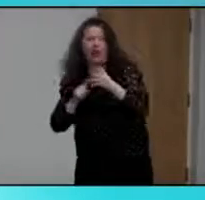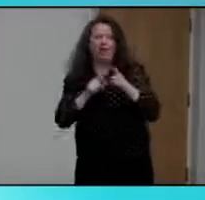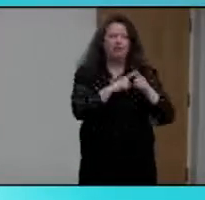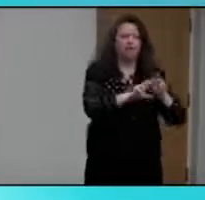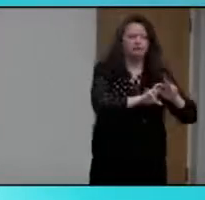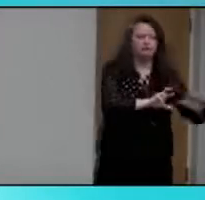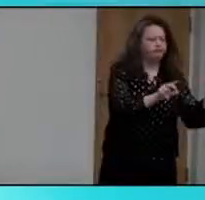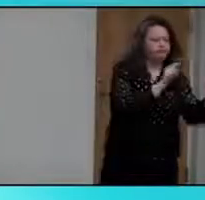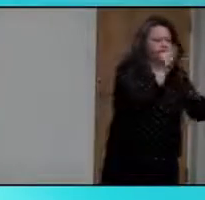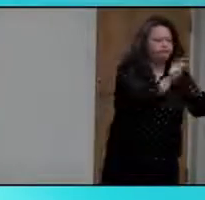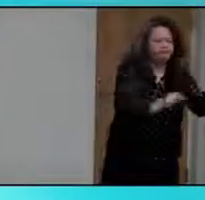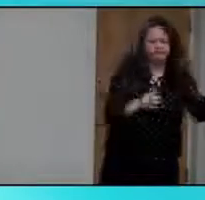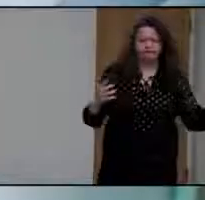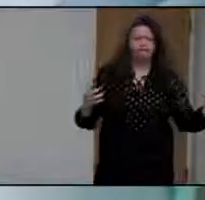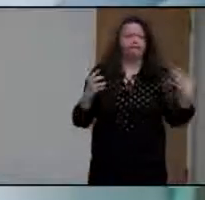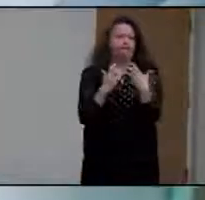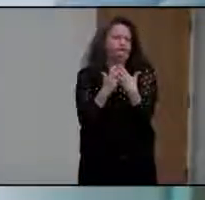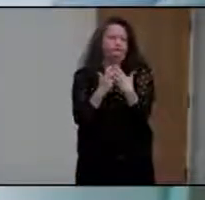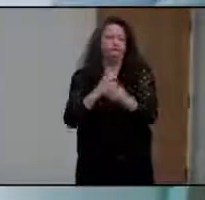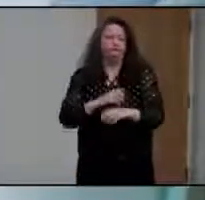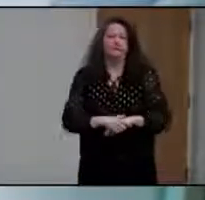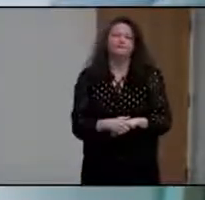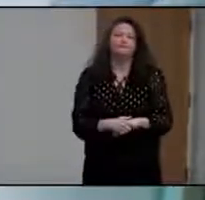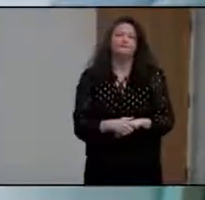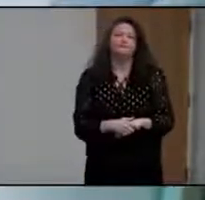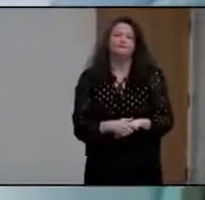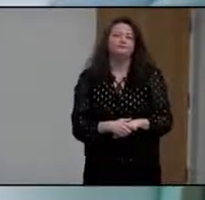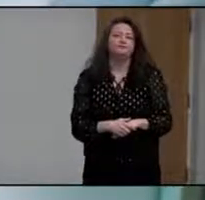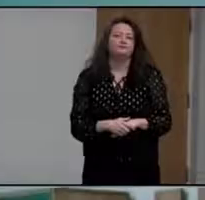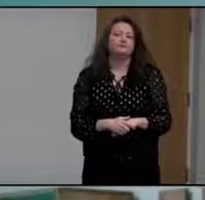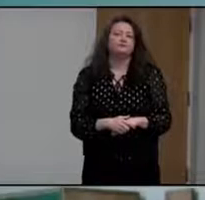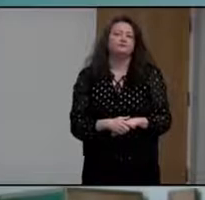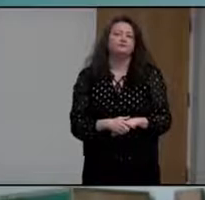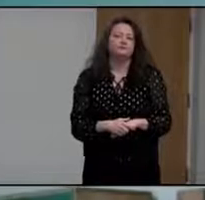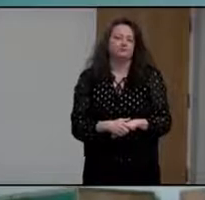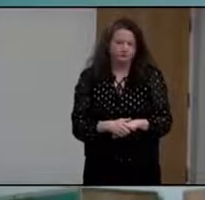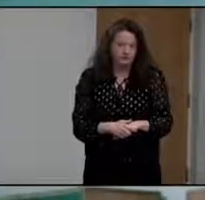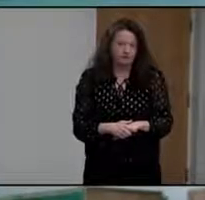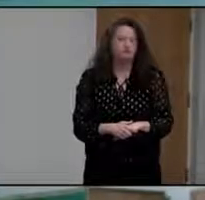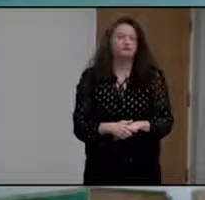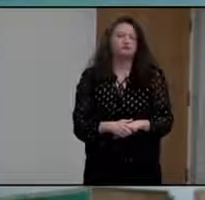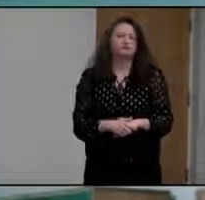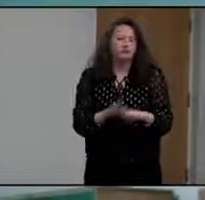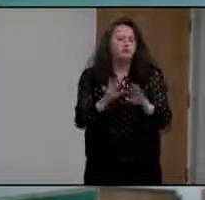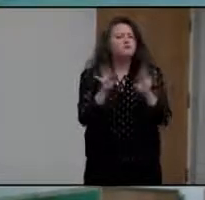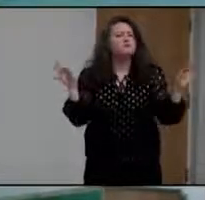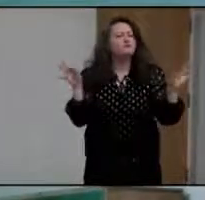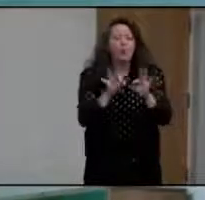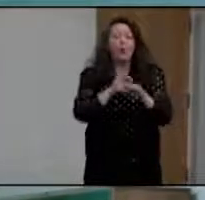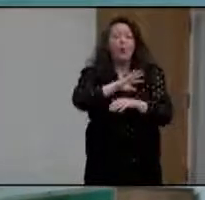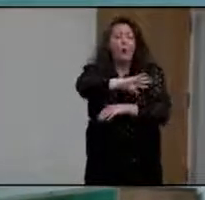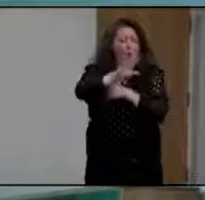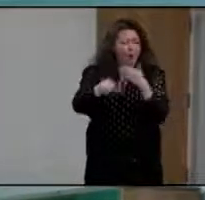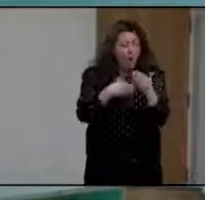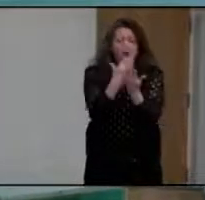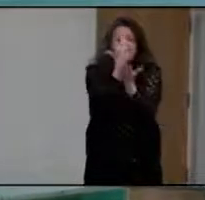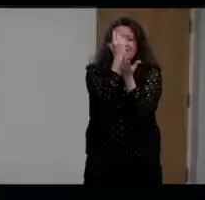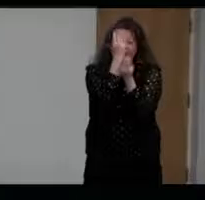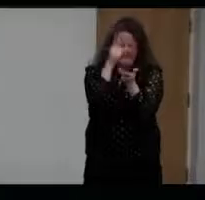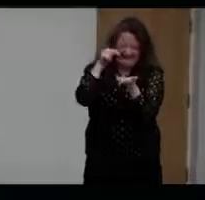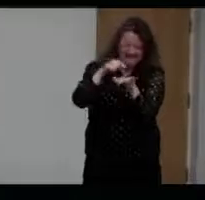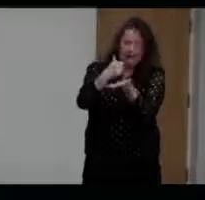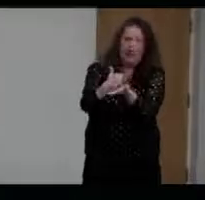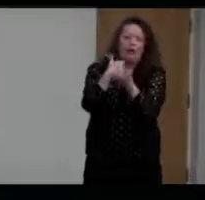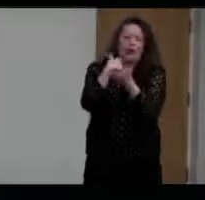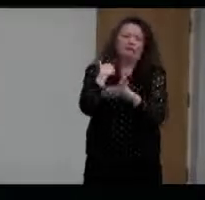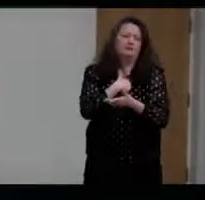very powerful technique, we know how all these factors, all these players, numbers and treatments and